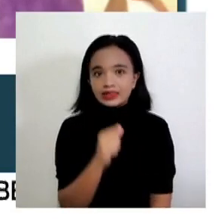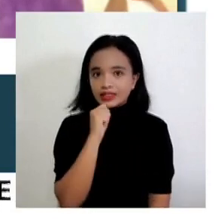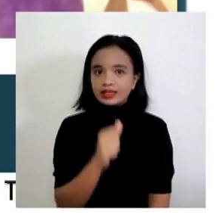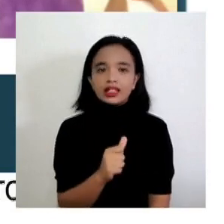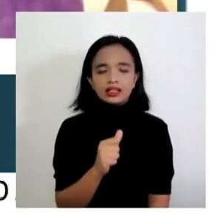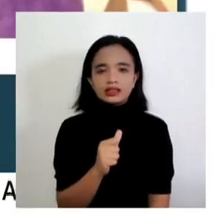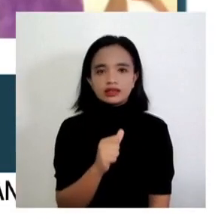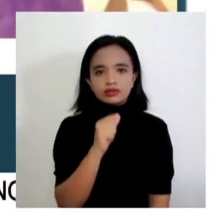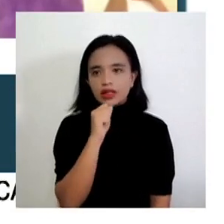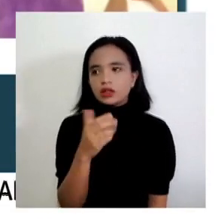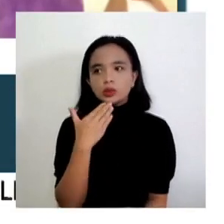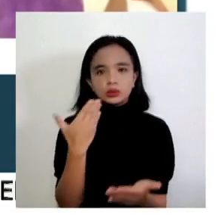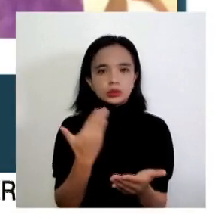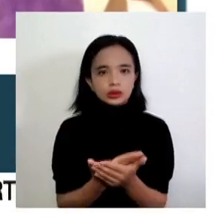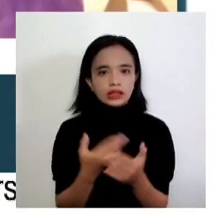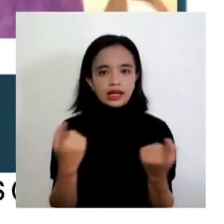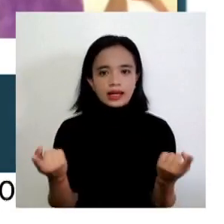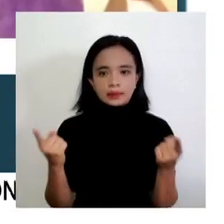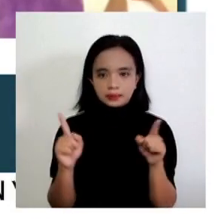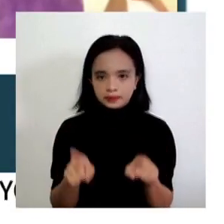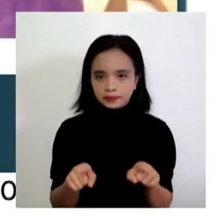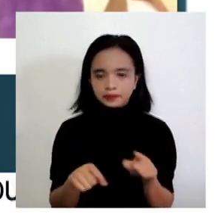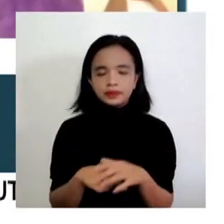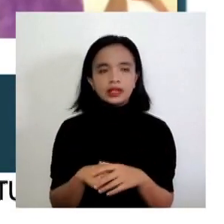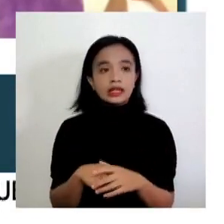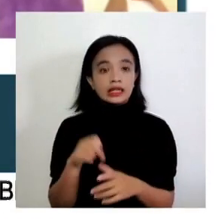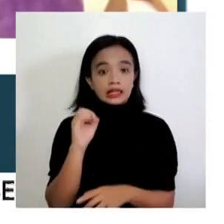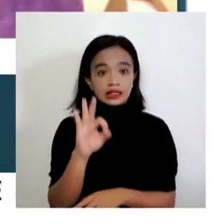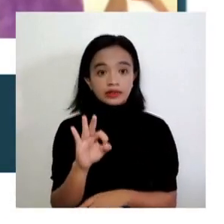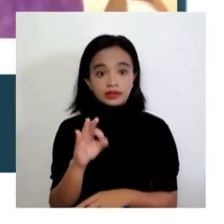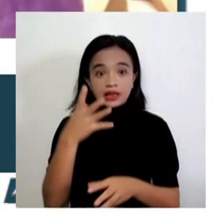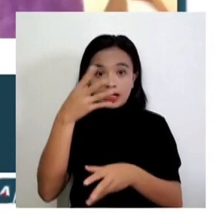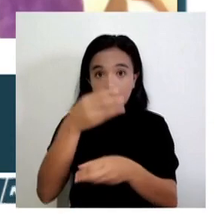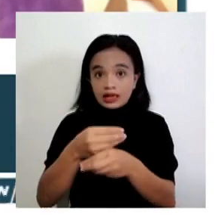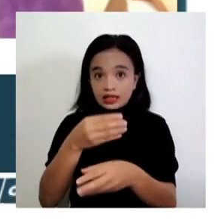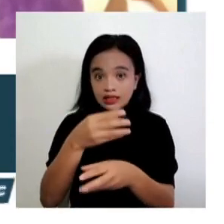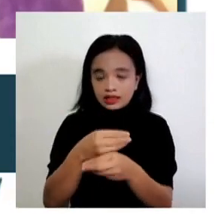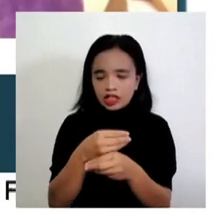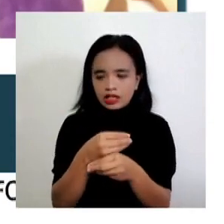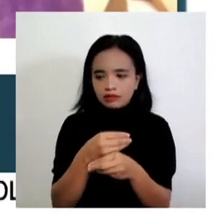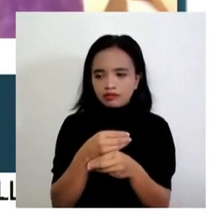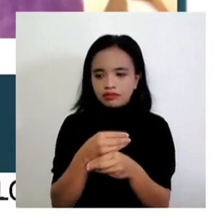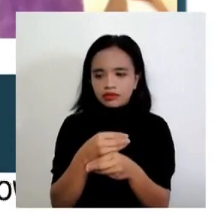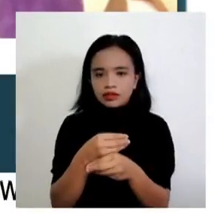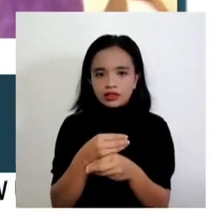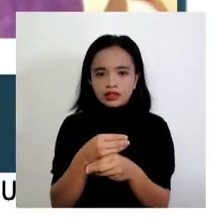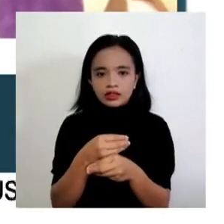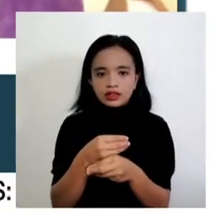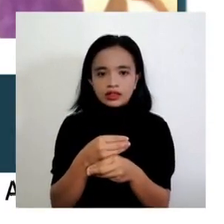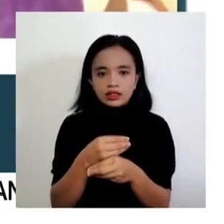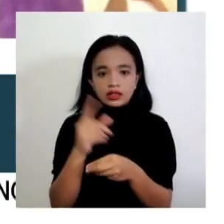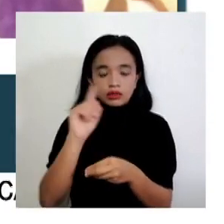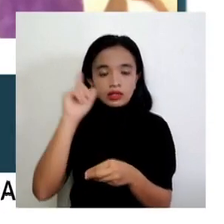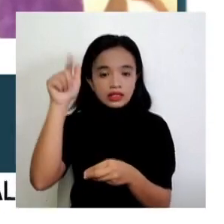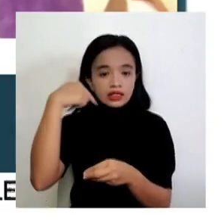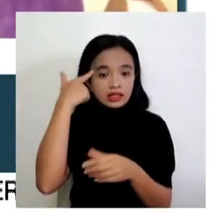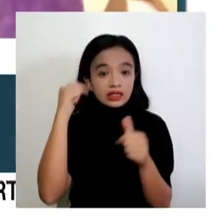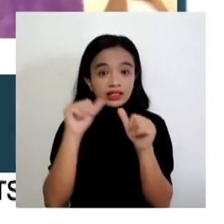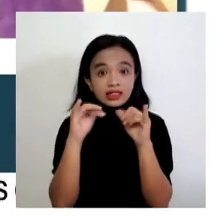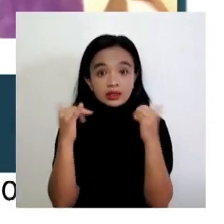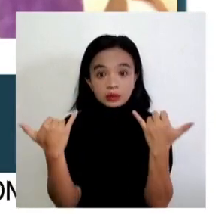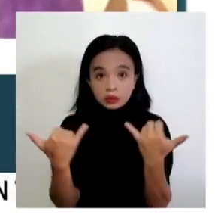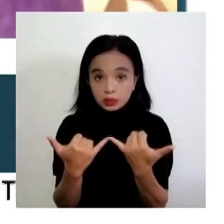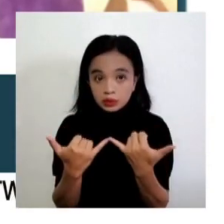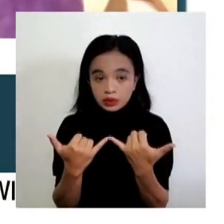recent phenomenon, at kapag ka idinagdag mo pa yung elemento ng collusion of government agencies or